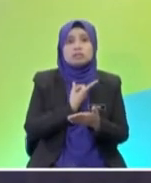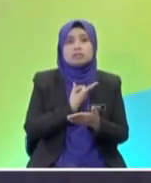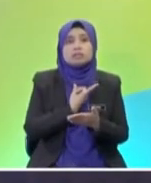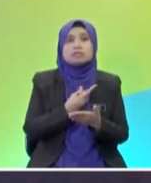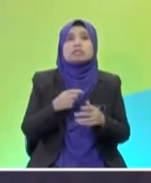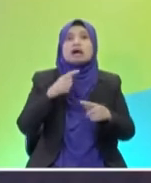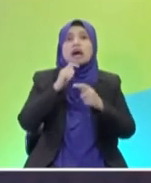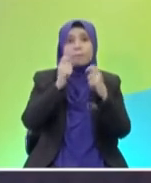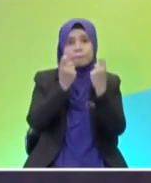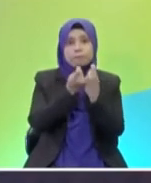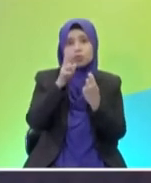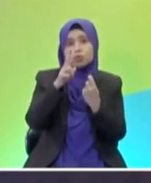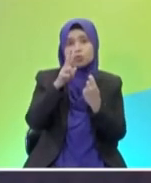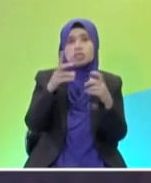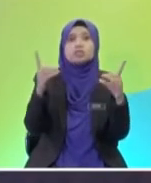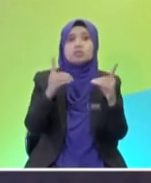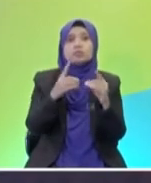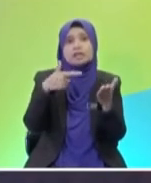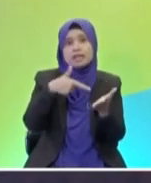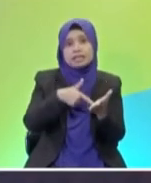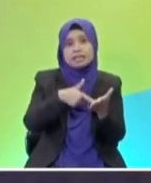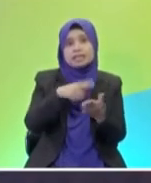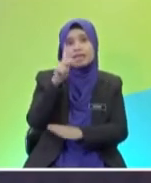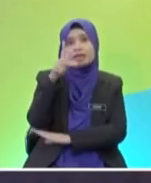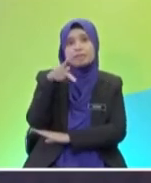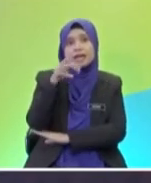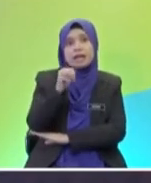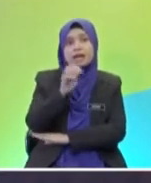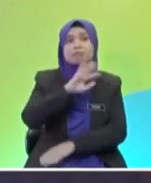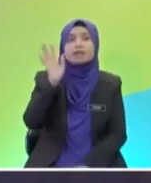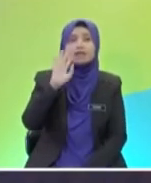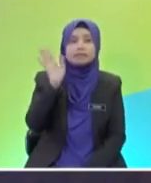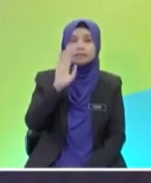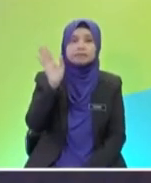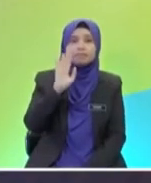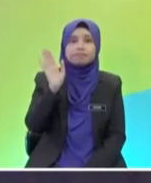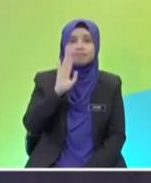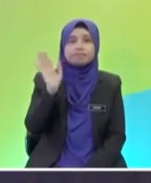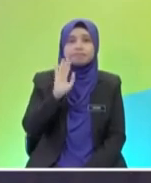at Tahap 2. We will see you again only on DLP KPM. Bye everybody! Bye!